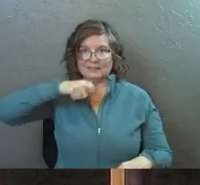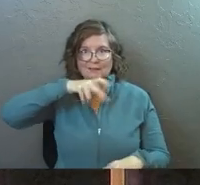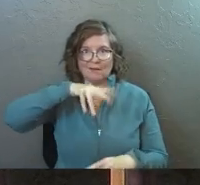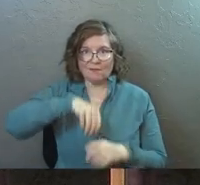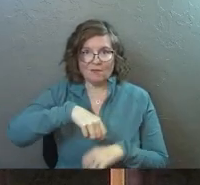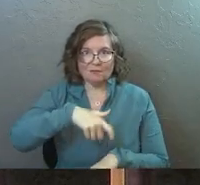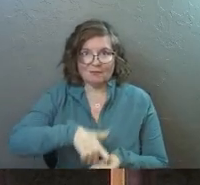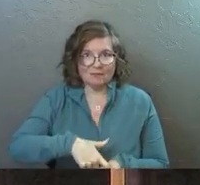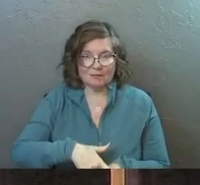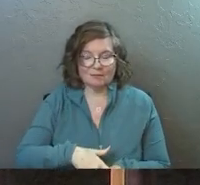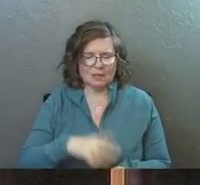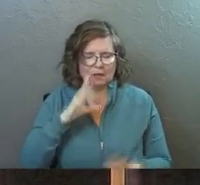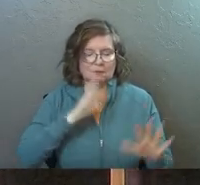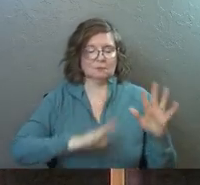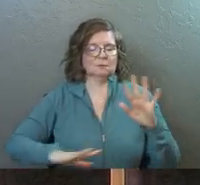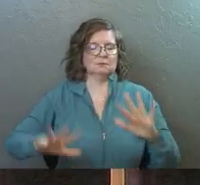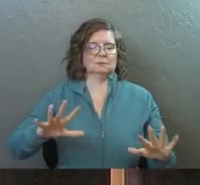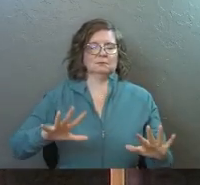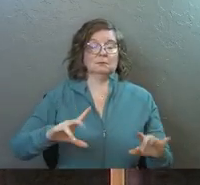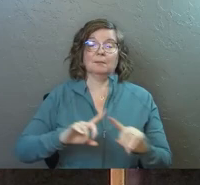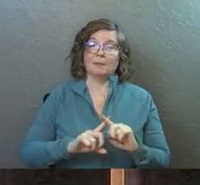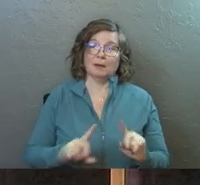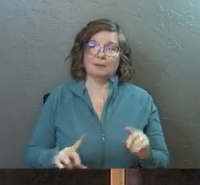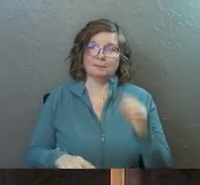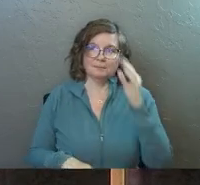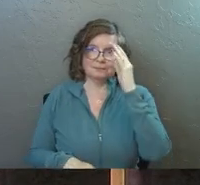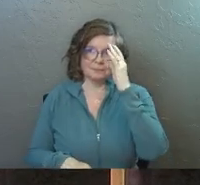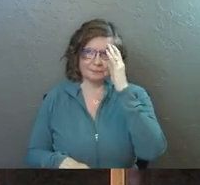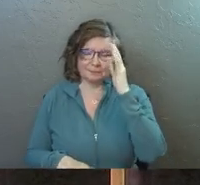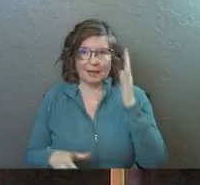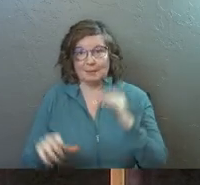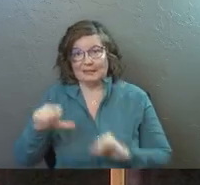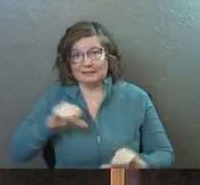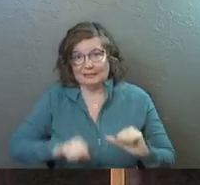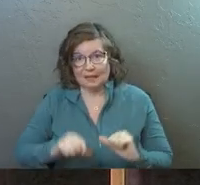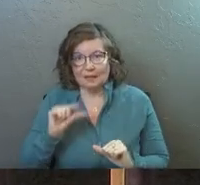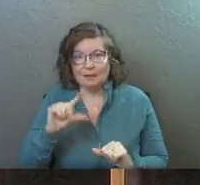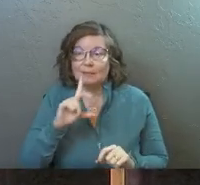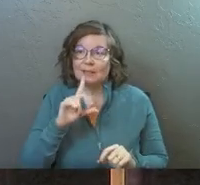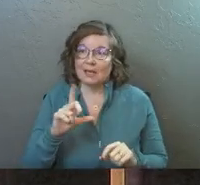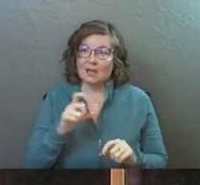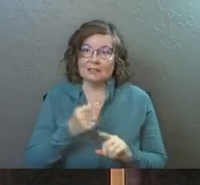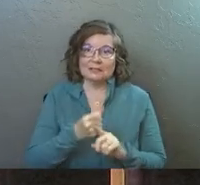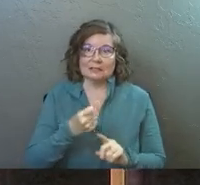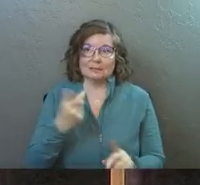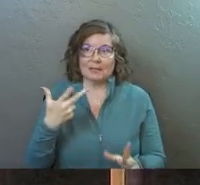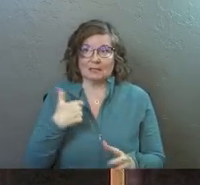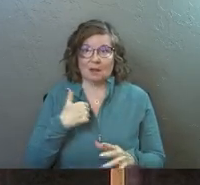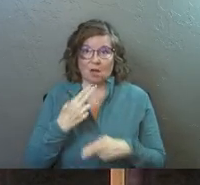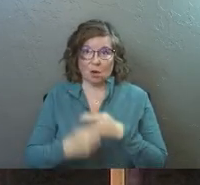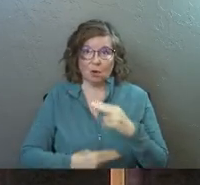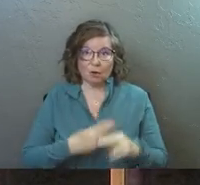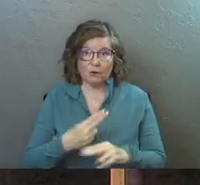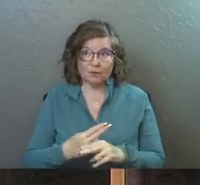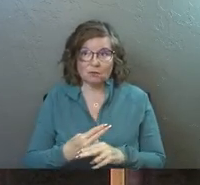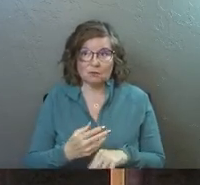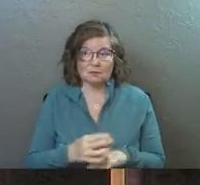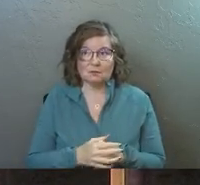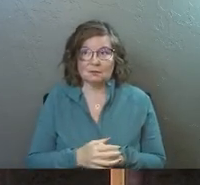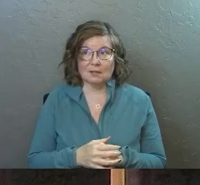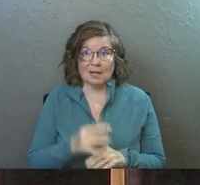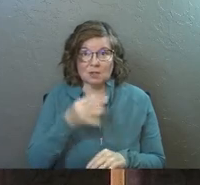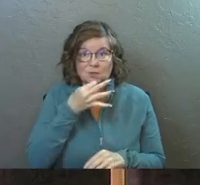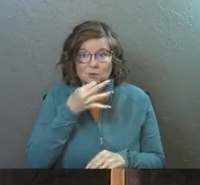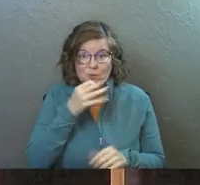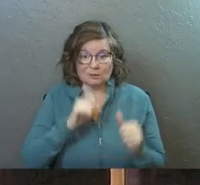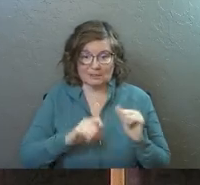mean, it's a lot. But, get into the science just a little bit. There's an expansion rate on our universe. As